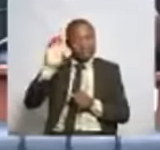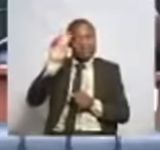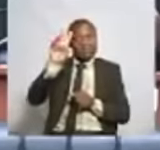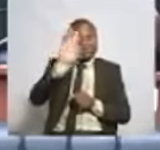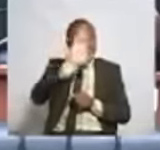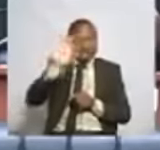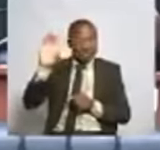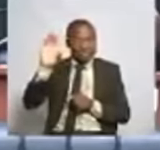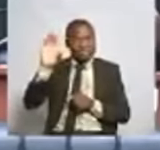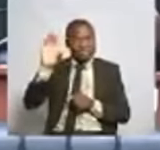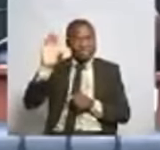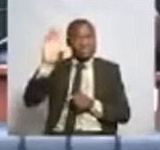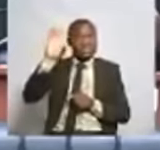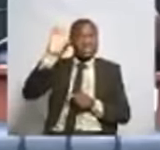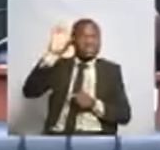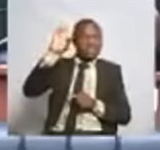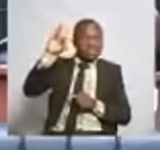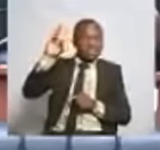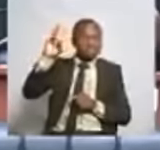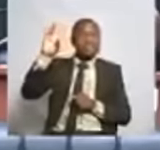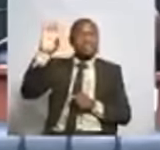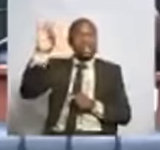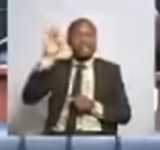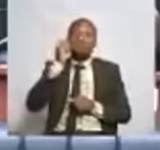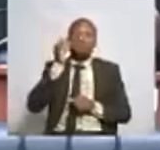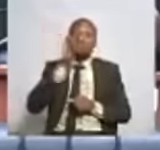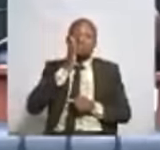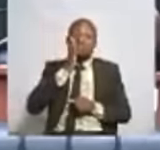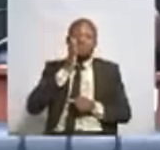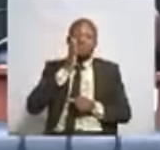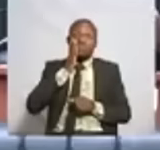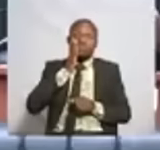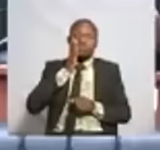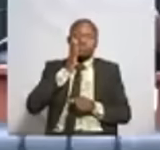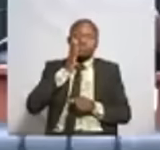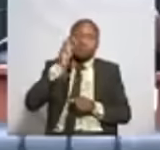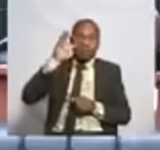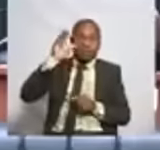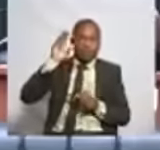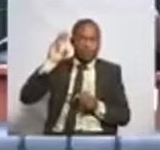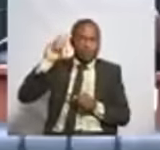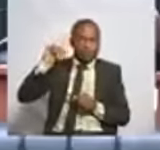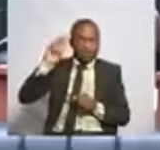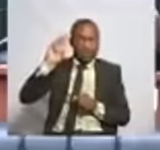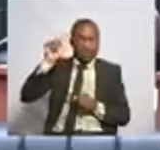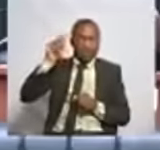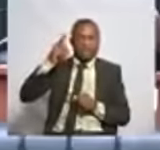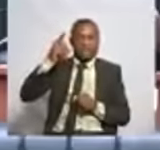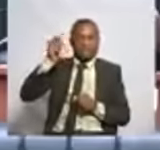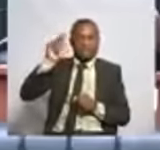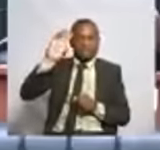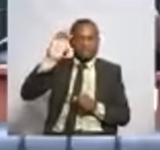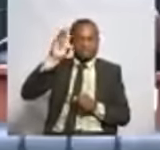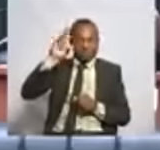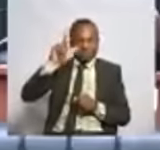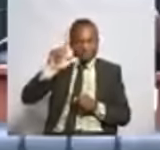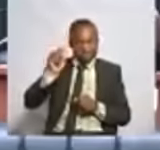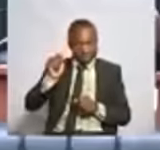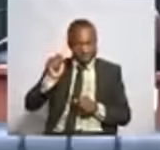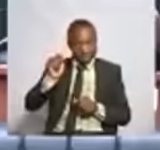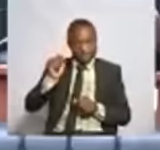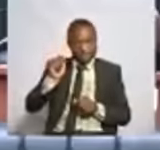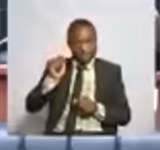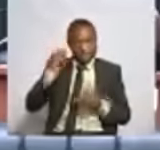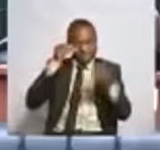I look after 268 households in Chief Mwana Chingola. And we are living in a plain. We are Watwas ourselves.